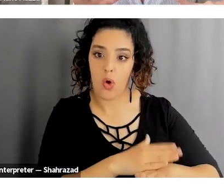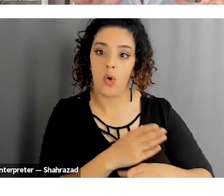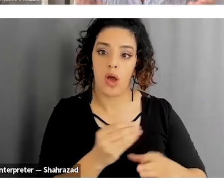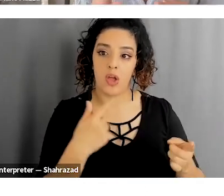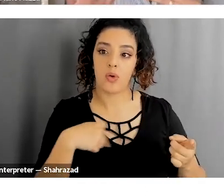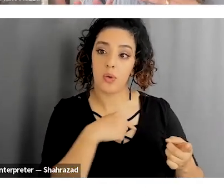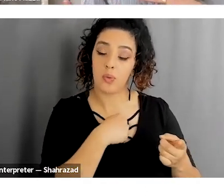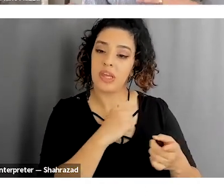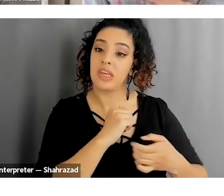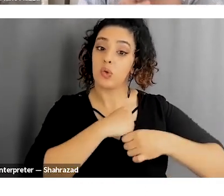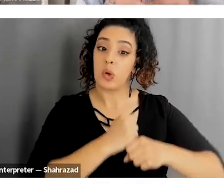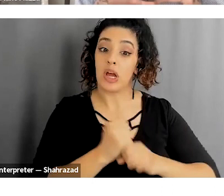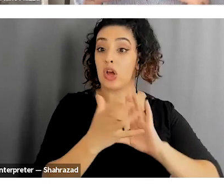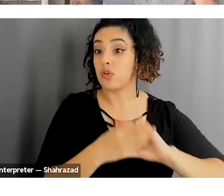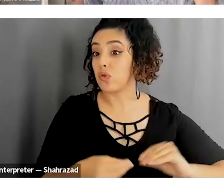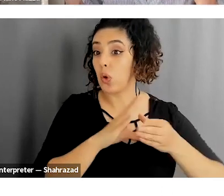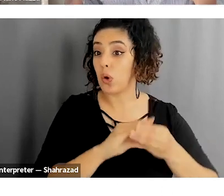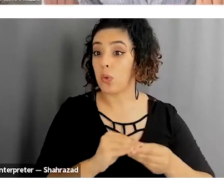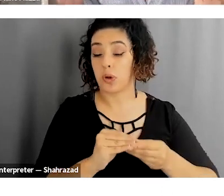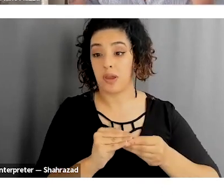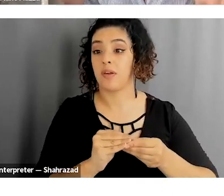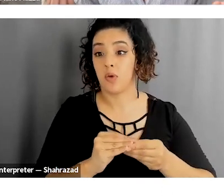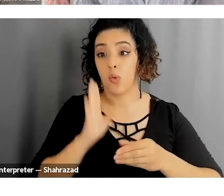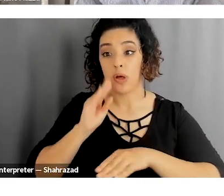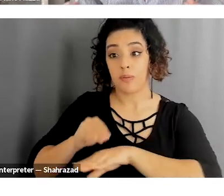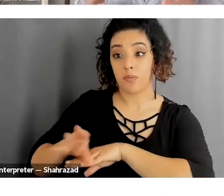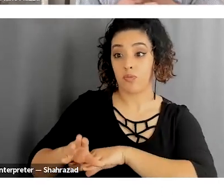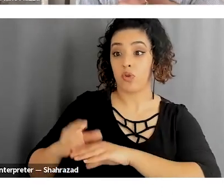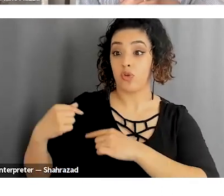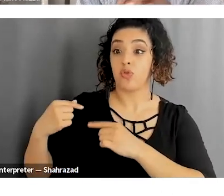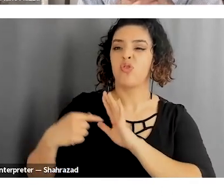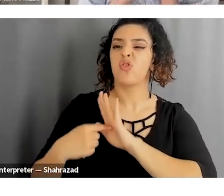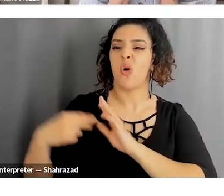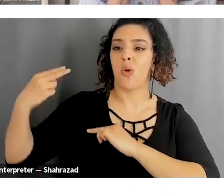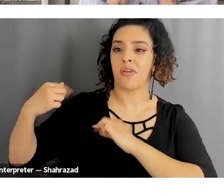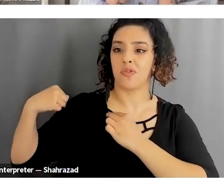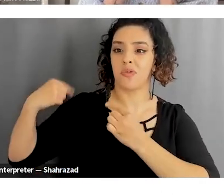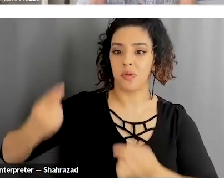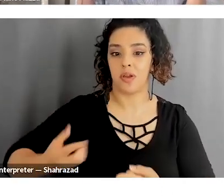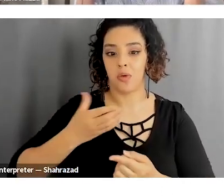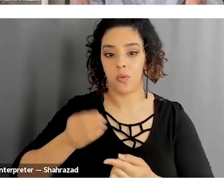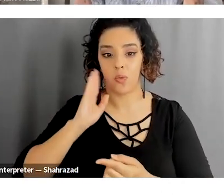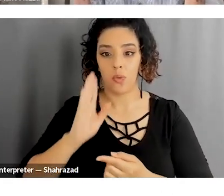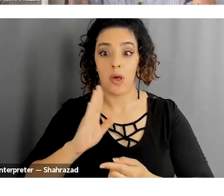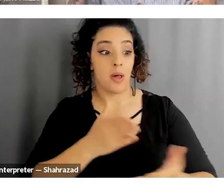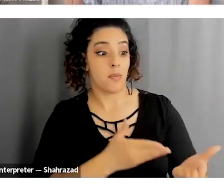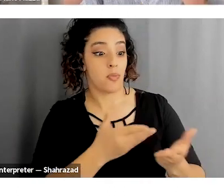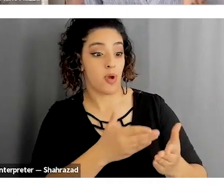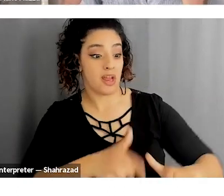a story, they imbue history, and I think they transcend homogenous industry norms, bringing life to all fabric applications while